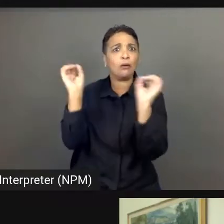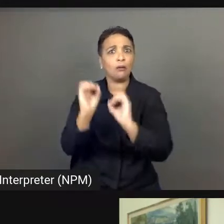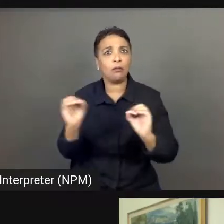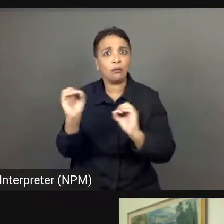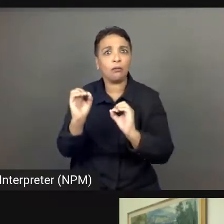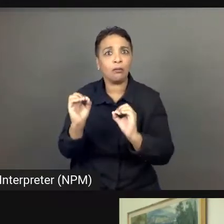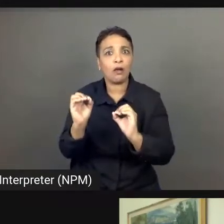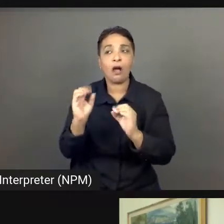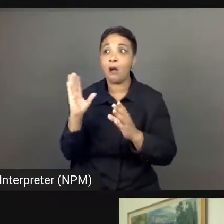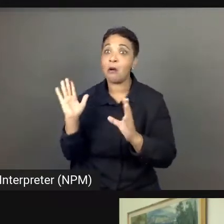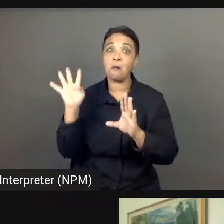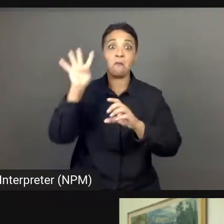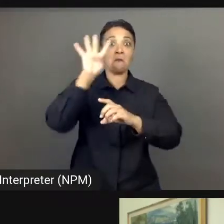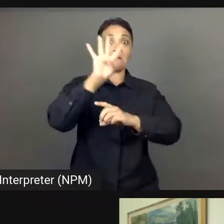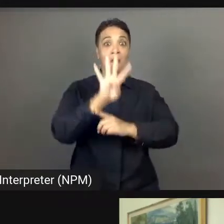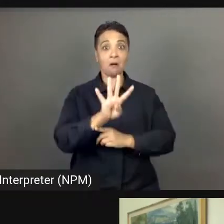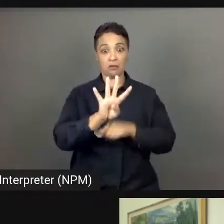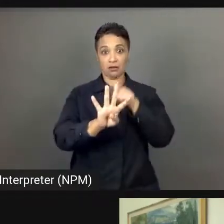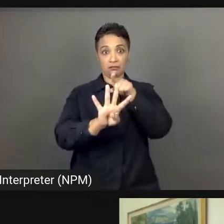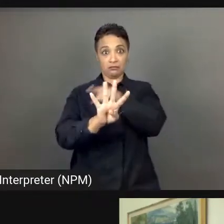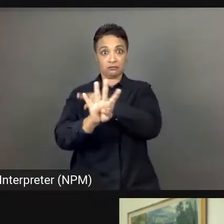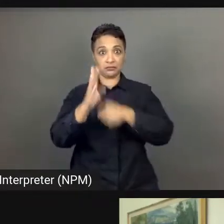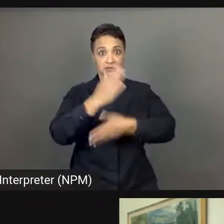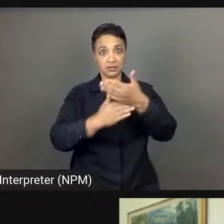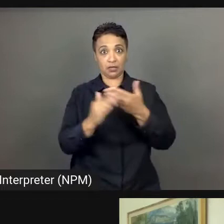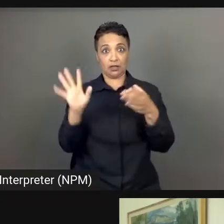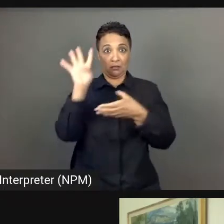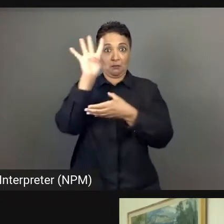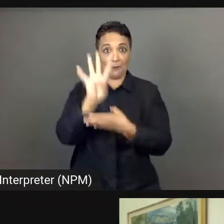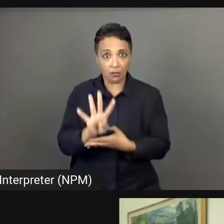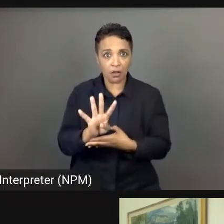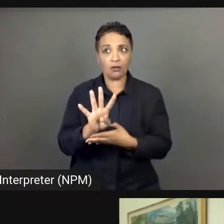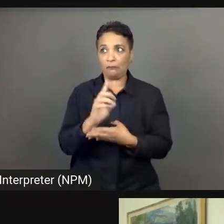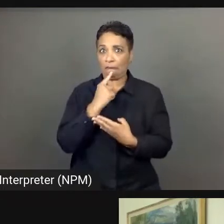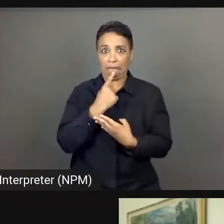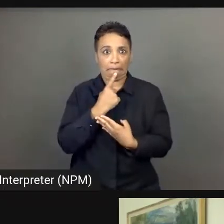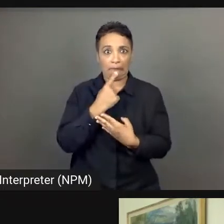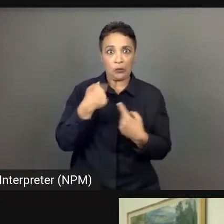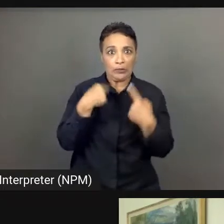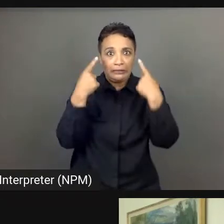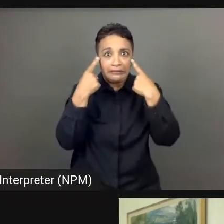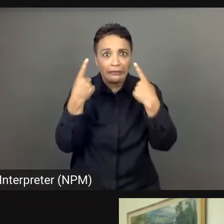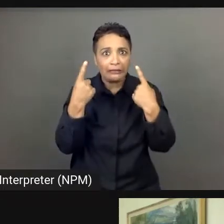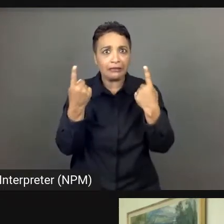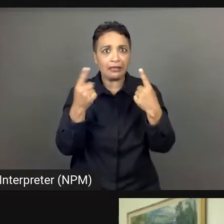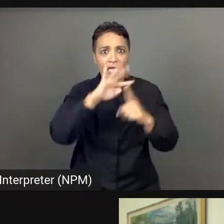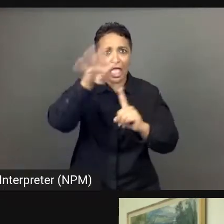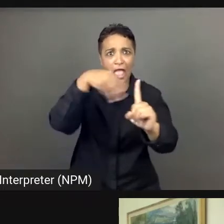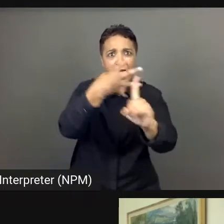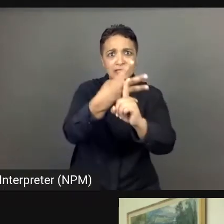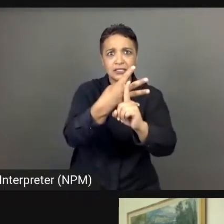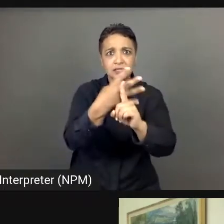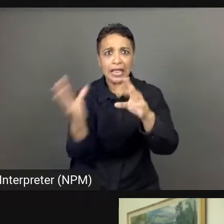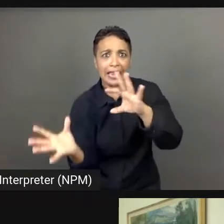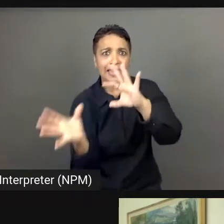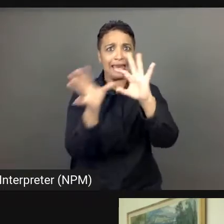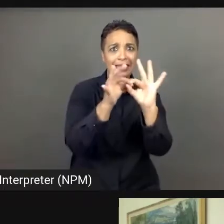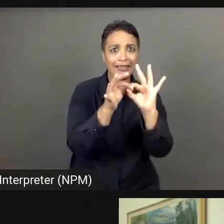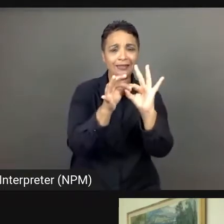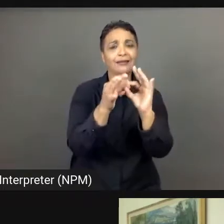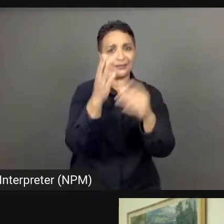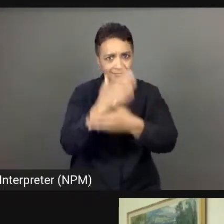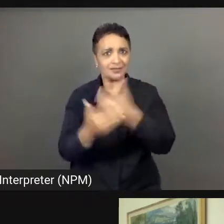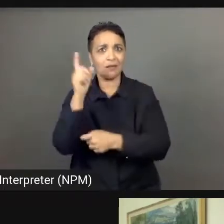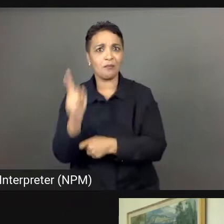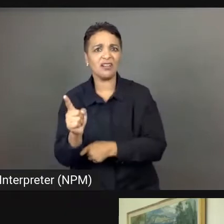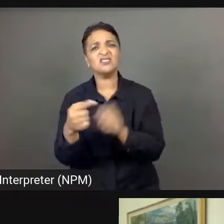said, no way, we cannot eradicate poverty or reduce poverty if there isn't the participation of persons with disability. And